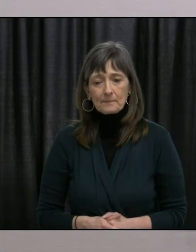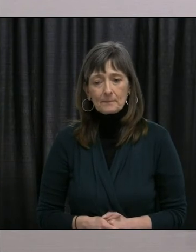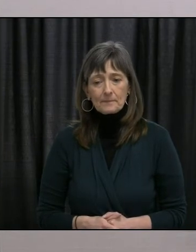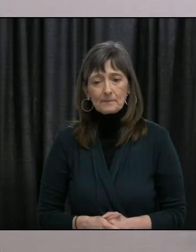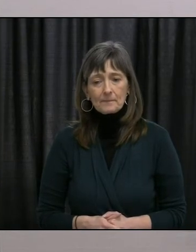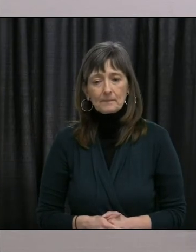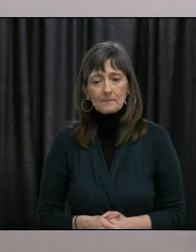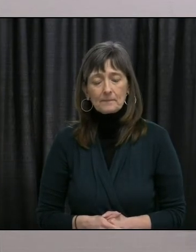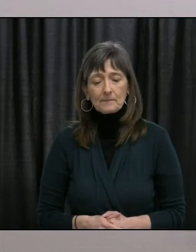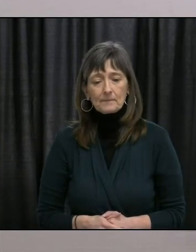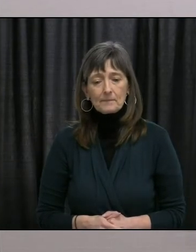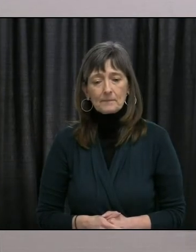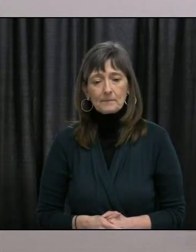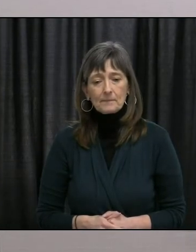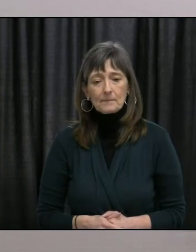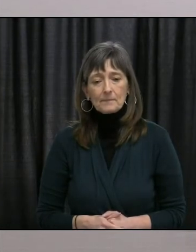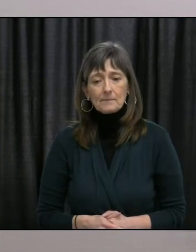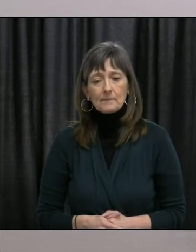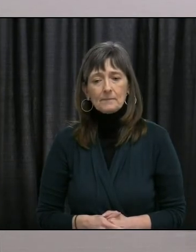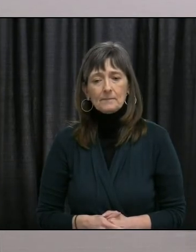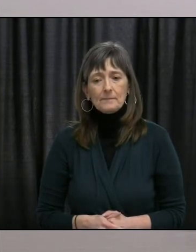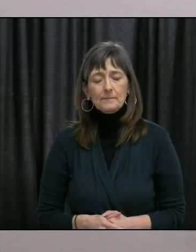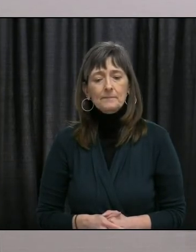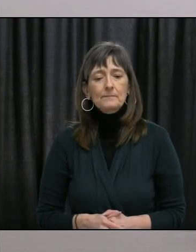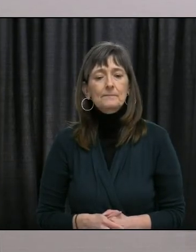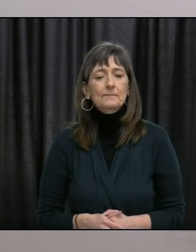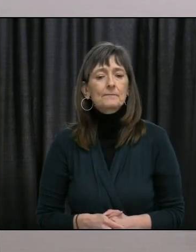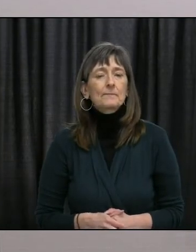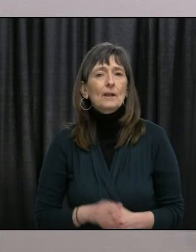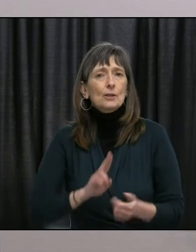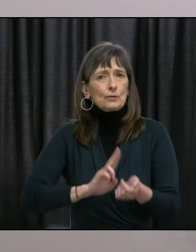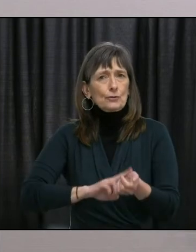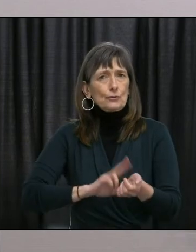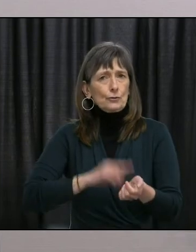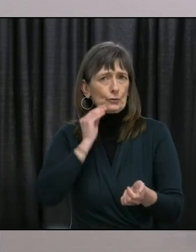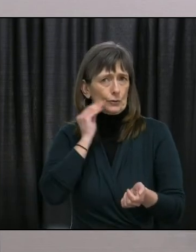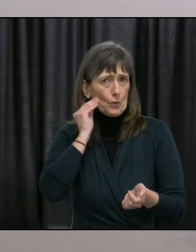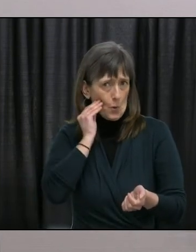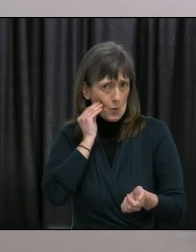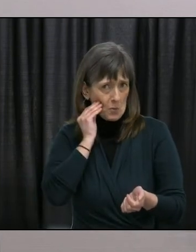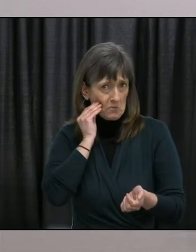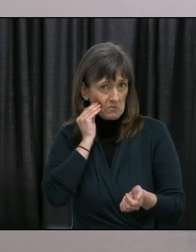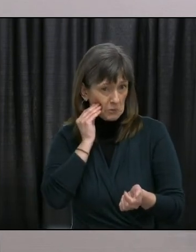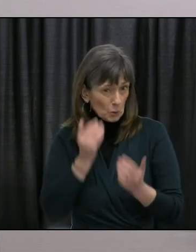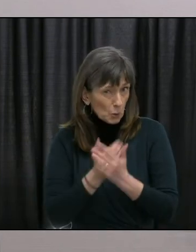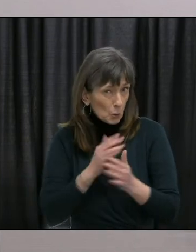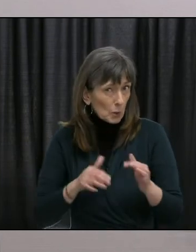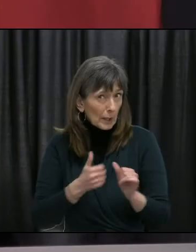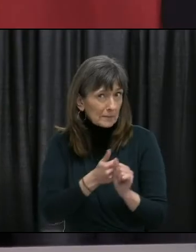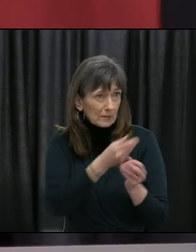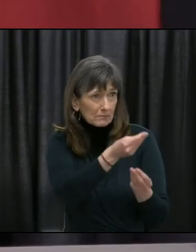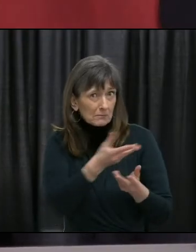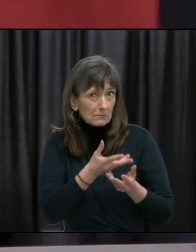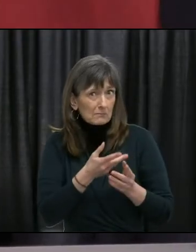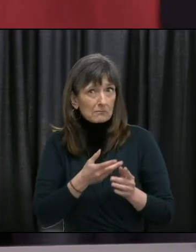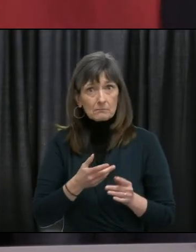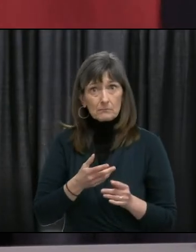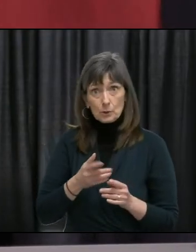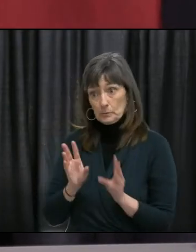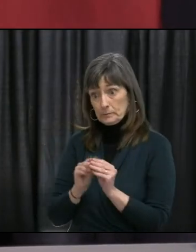Premier, can you provide any update on long-term care homes since your meeting with the Prime Minister yesterday? Well, if you're thinking about